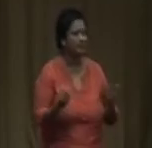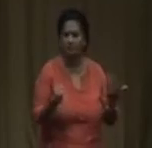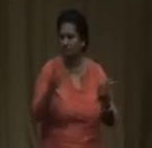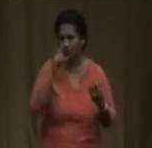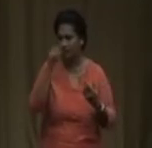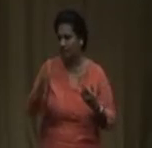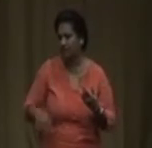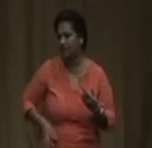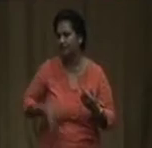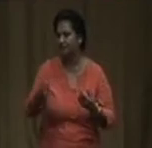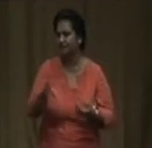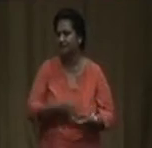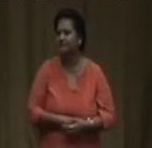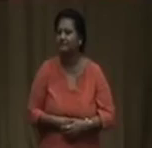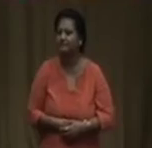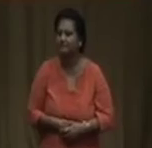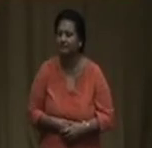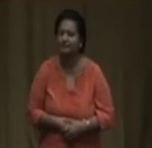model.